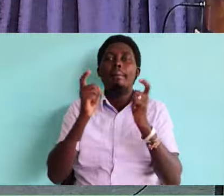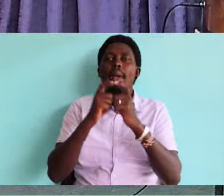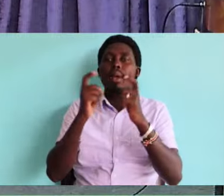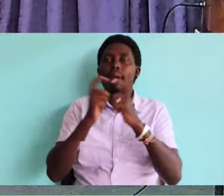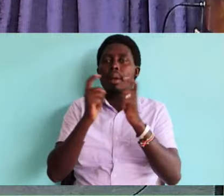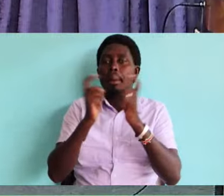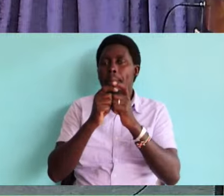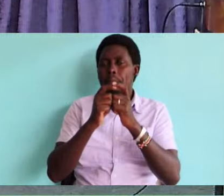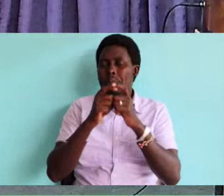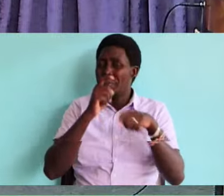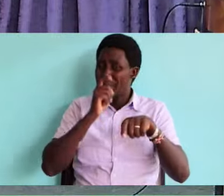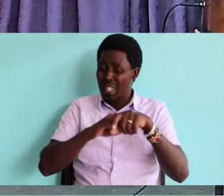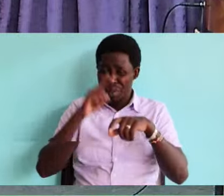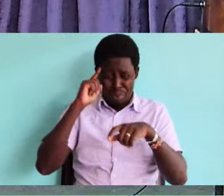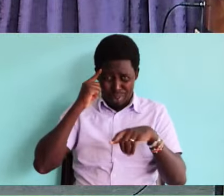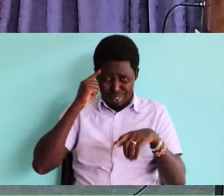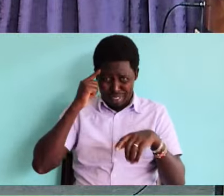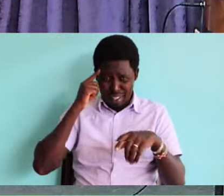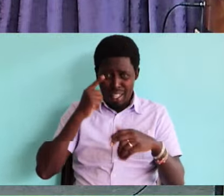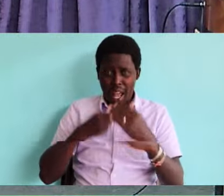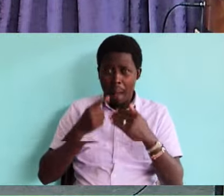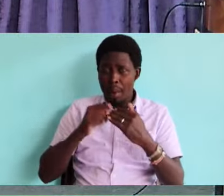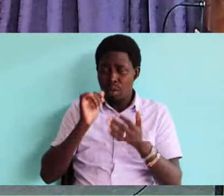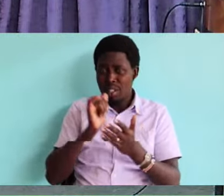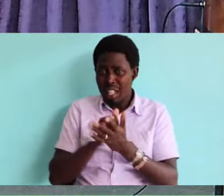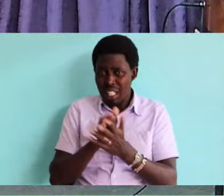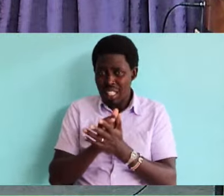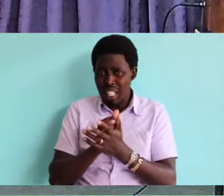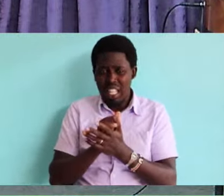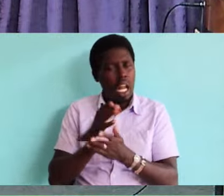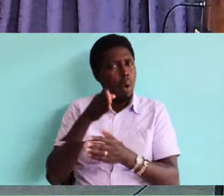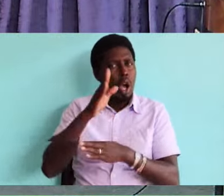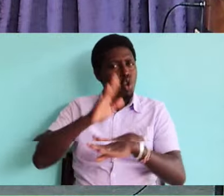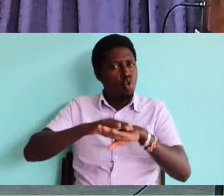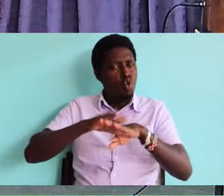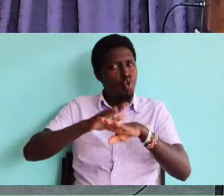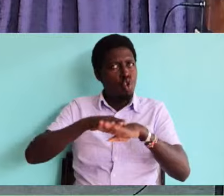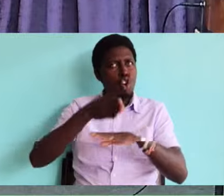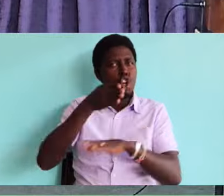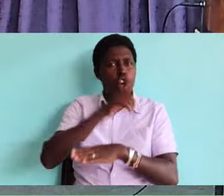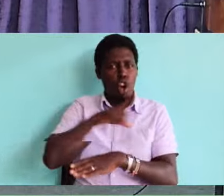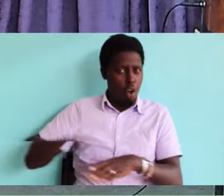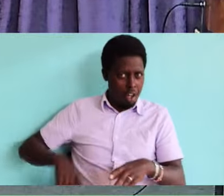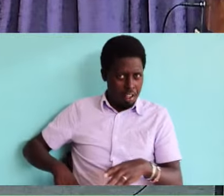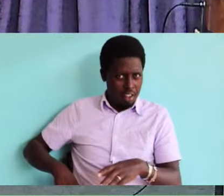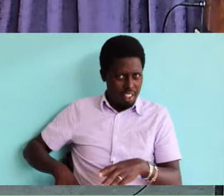And as I was thinking about this and our gracious God and us today,